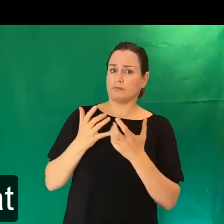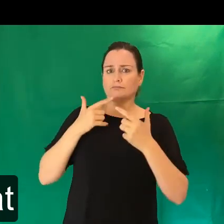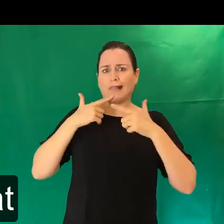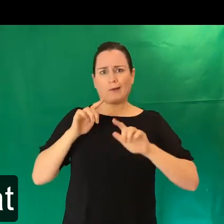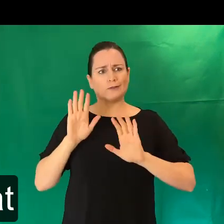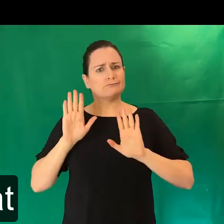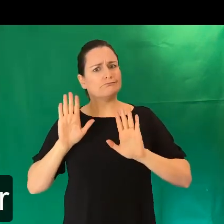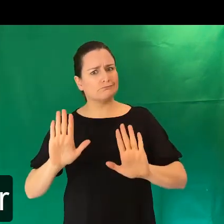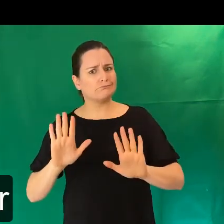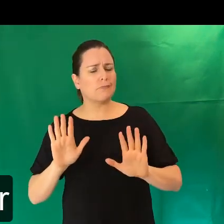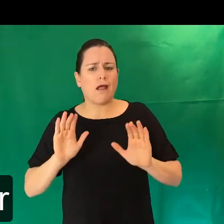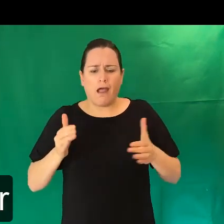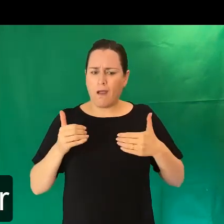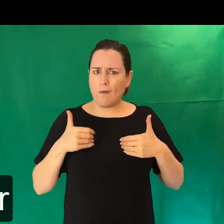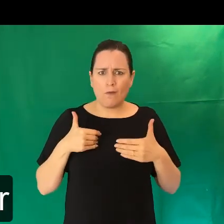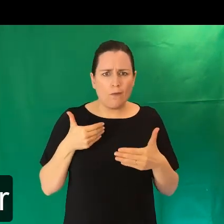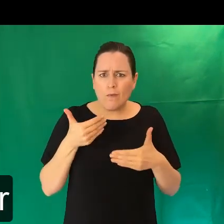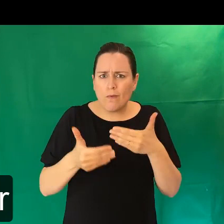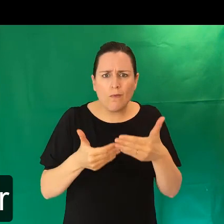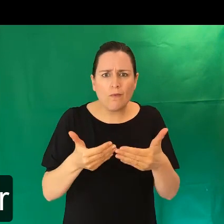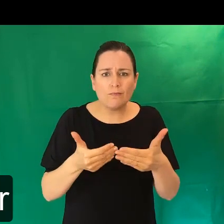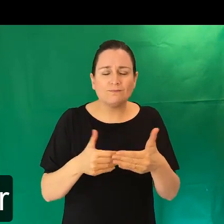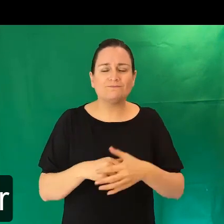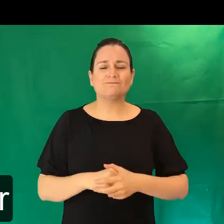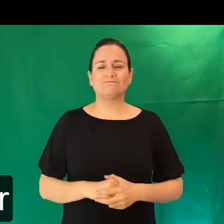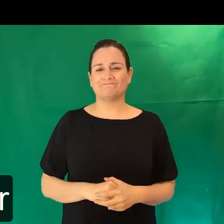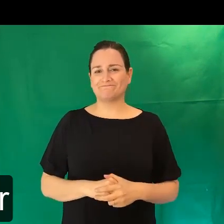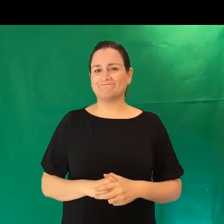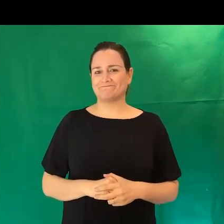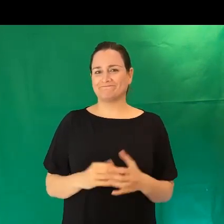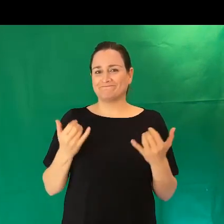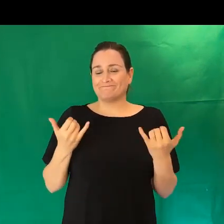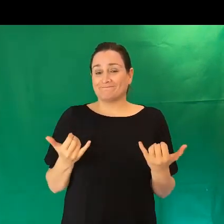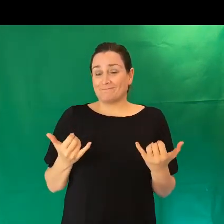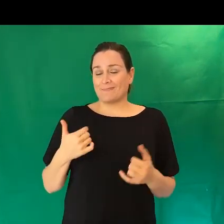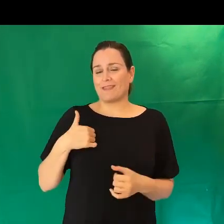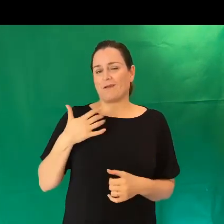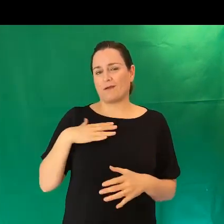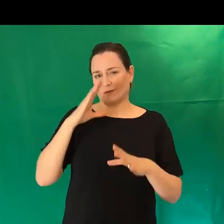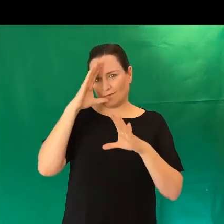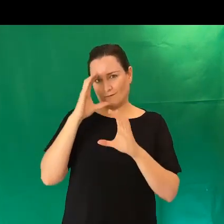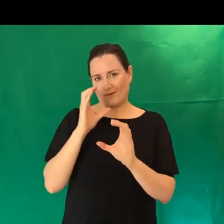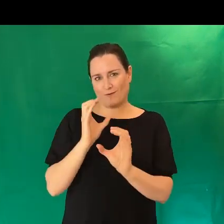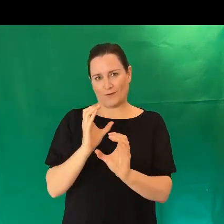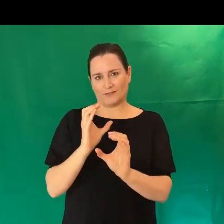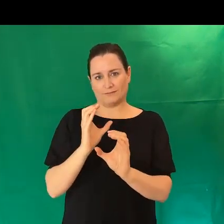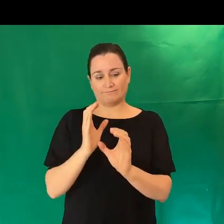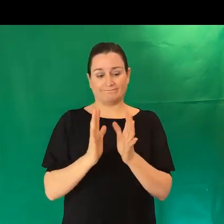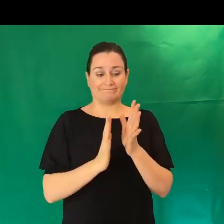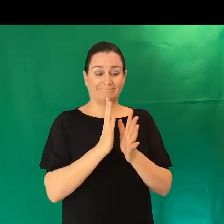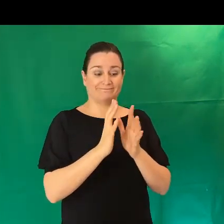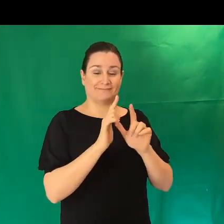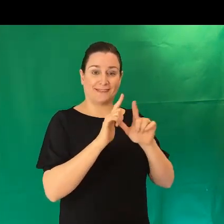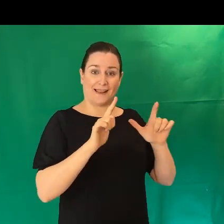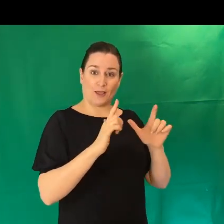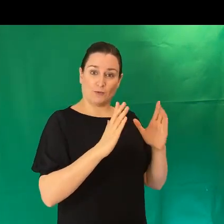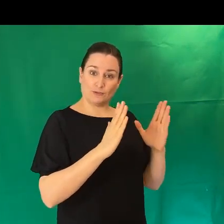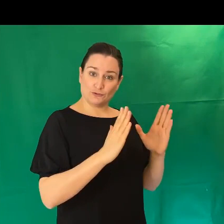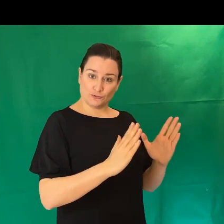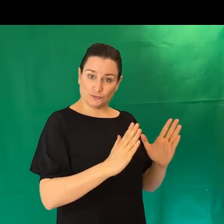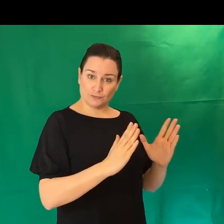So this is the approach that I want to take today. I want to consider sign languages in this